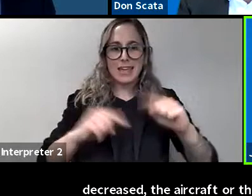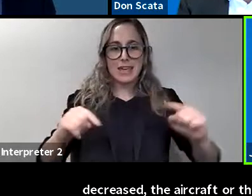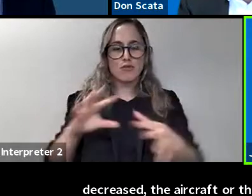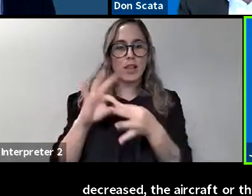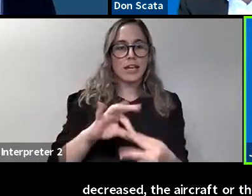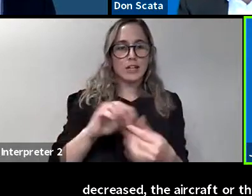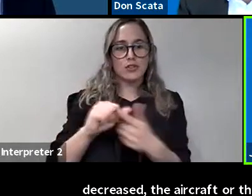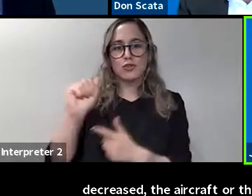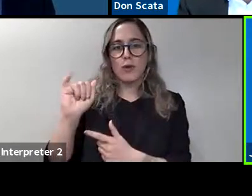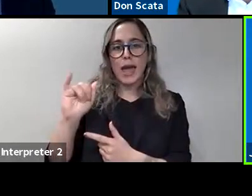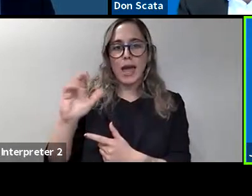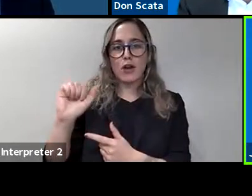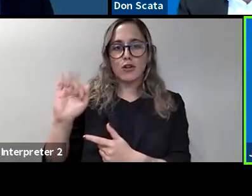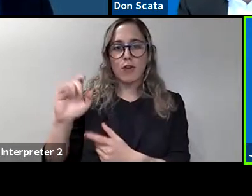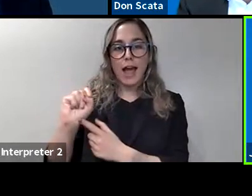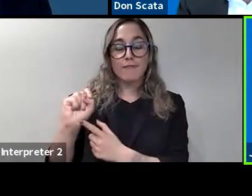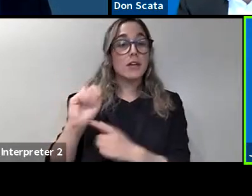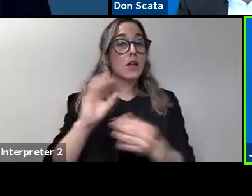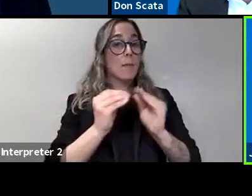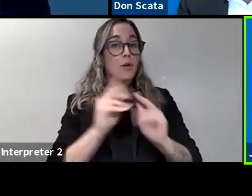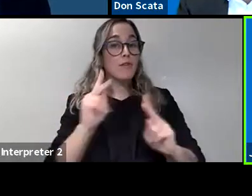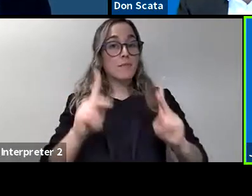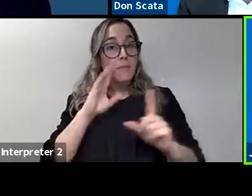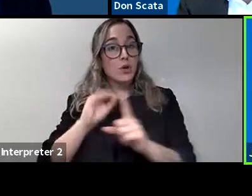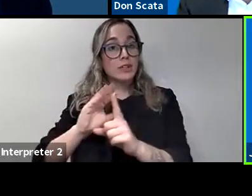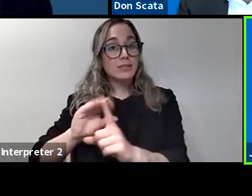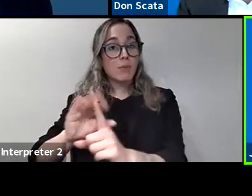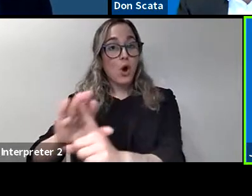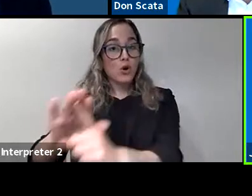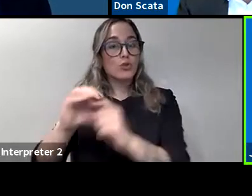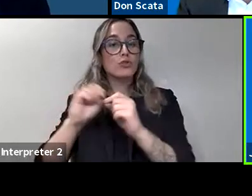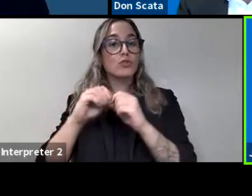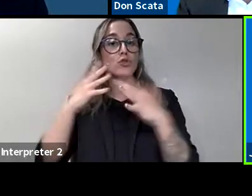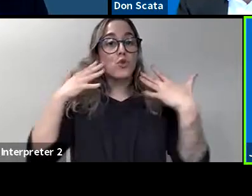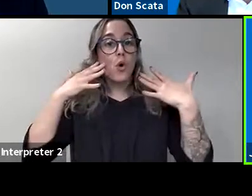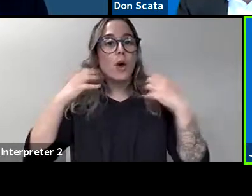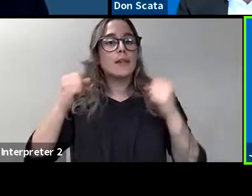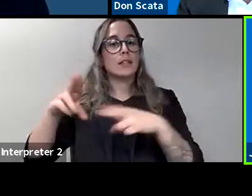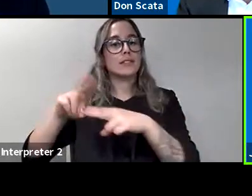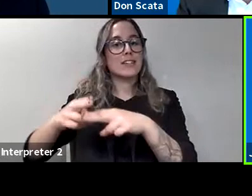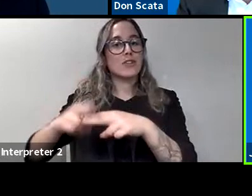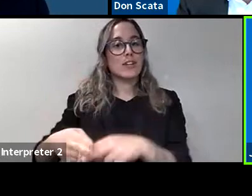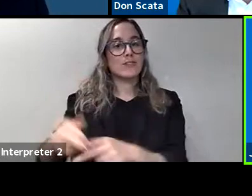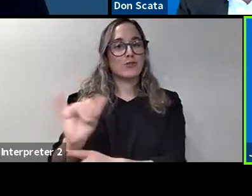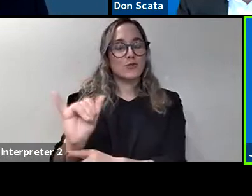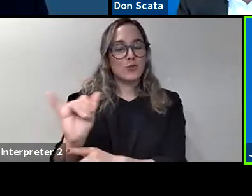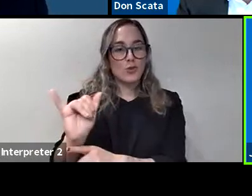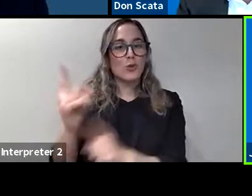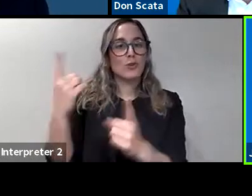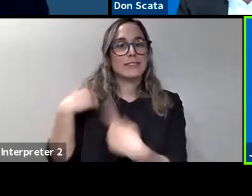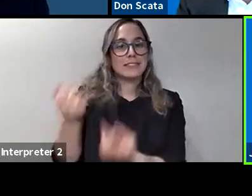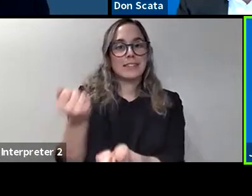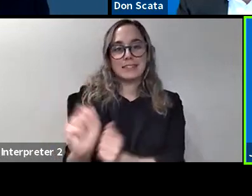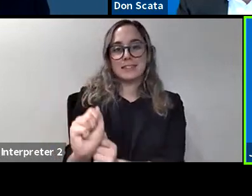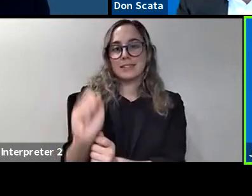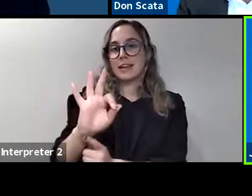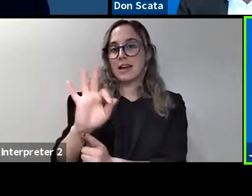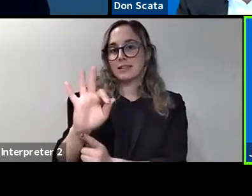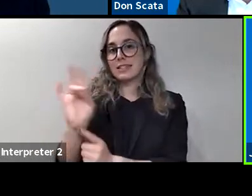people exposed to noise has also decreased considerably since 1970 to